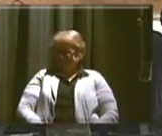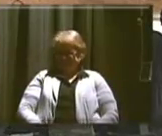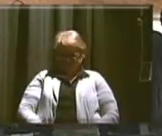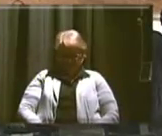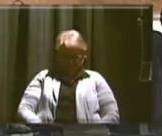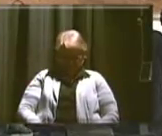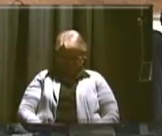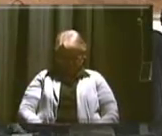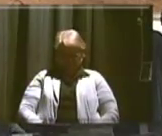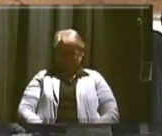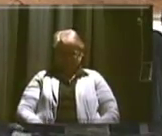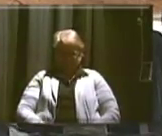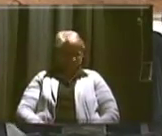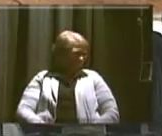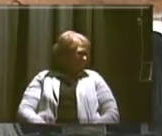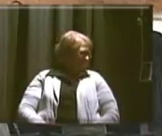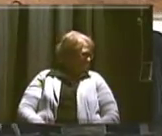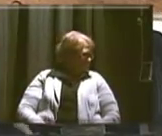Okay.